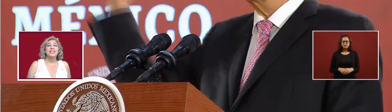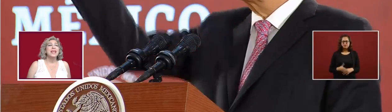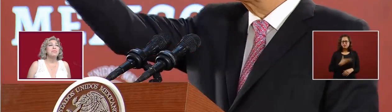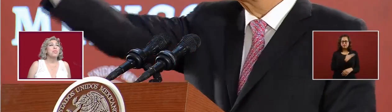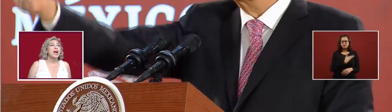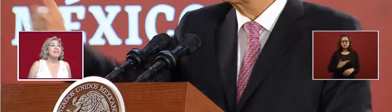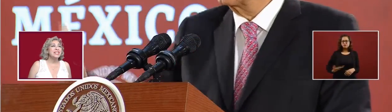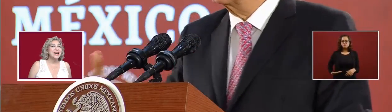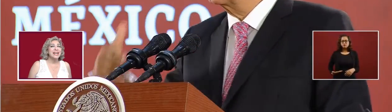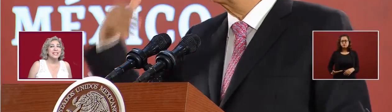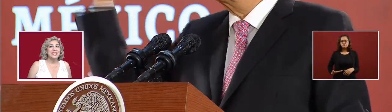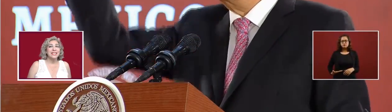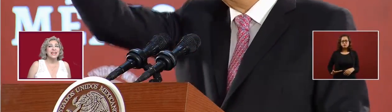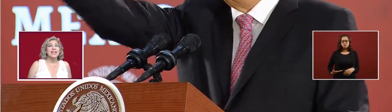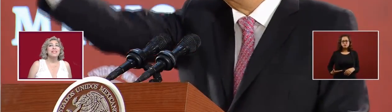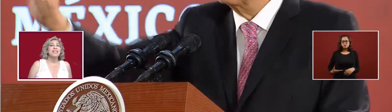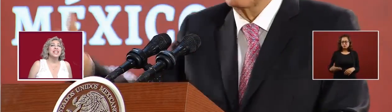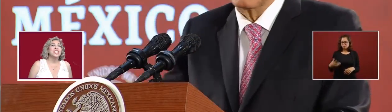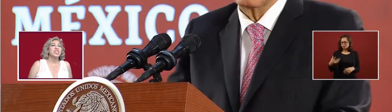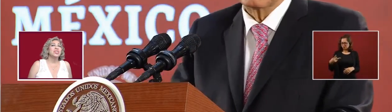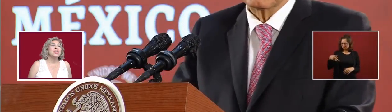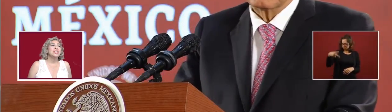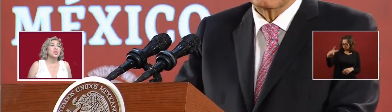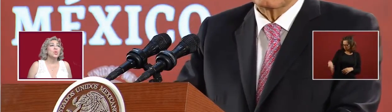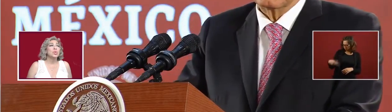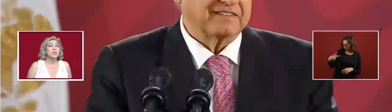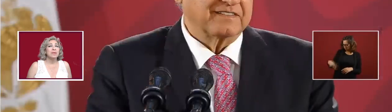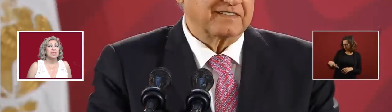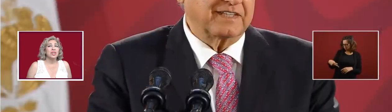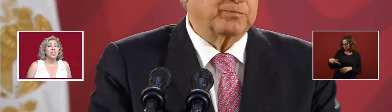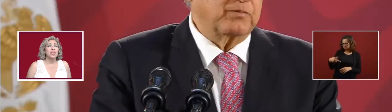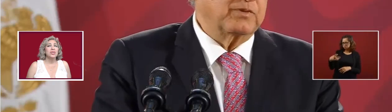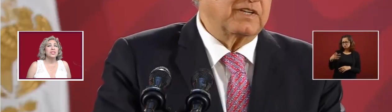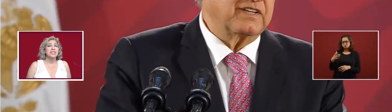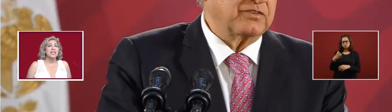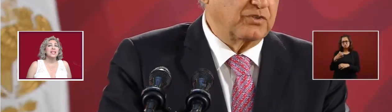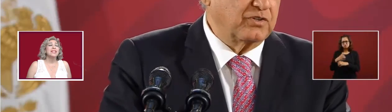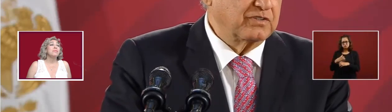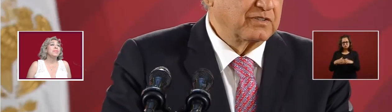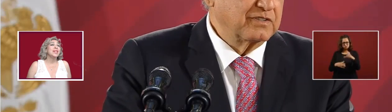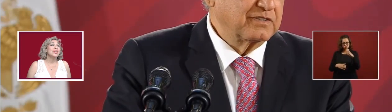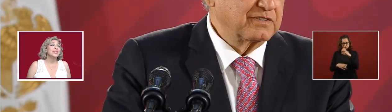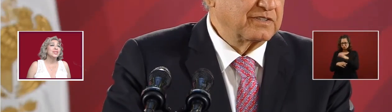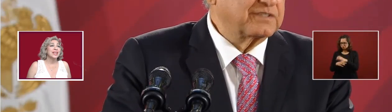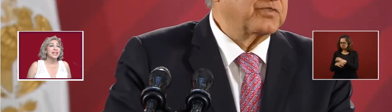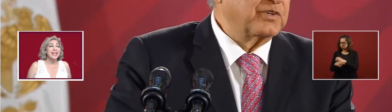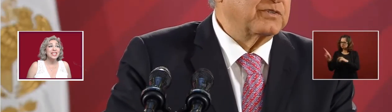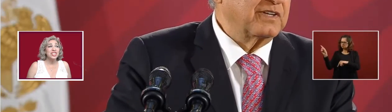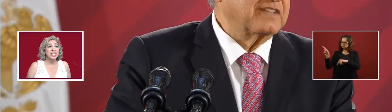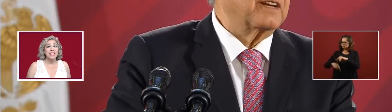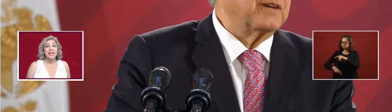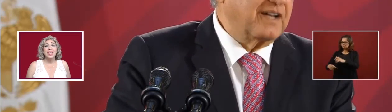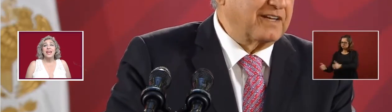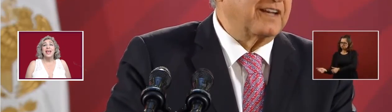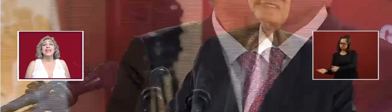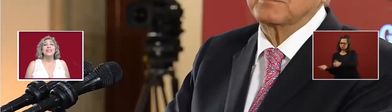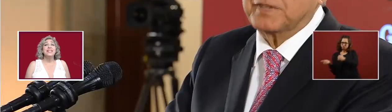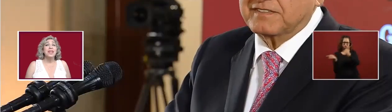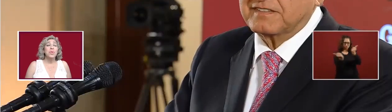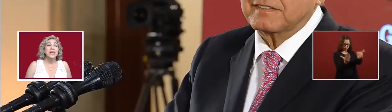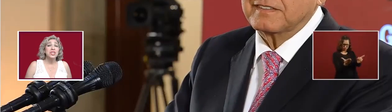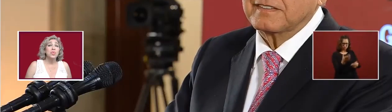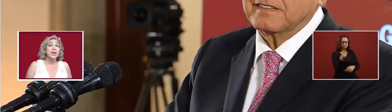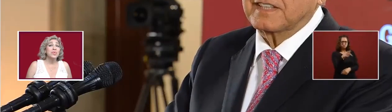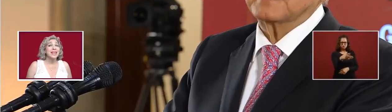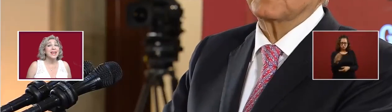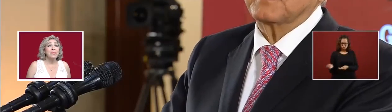that privatized that sold goods that belonged to the nation and then